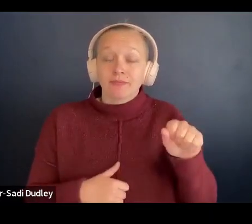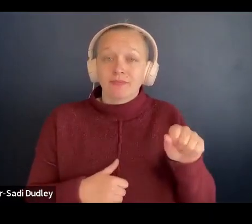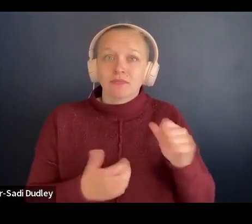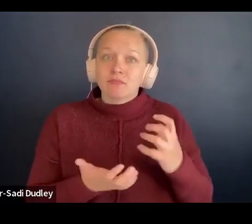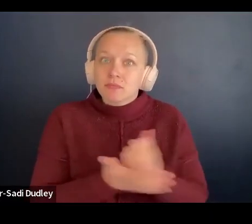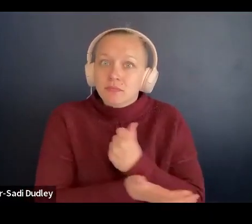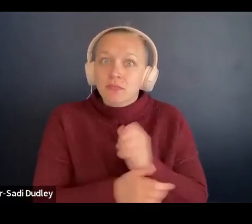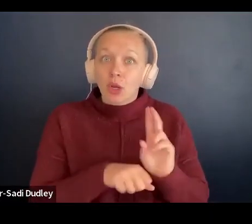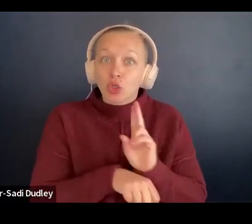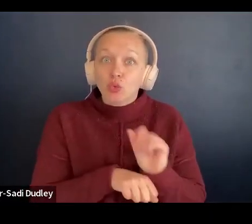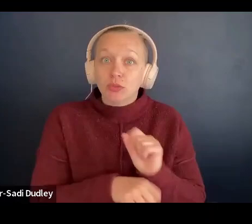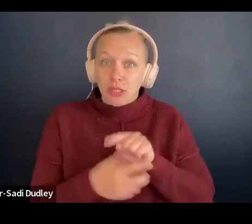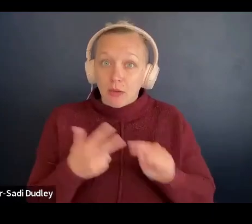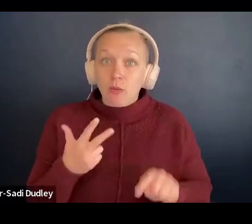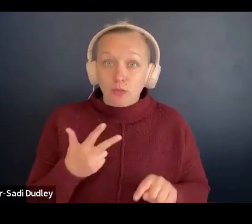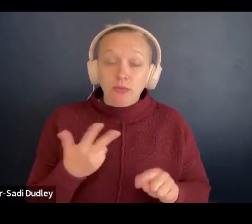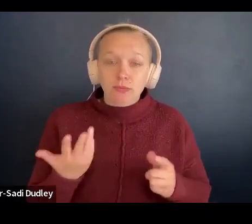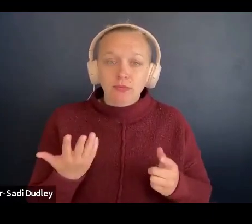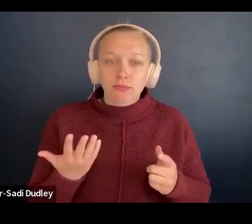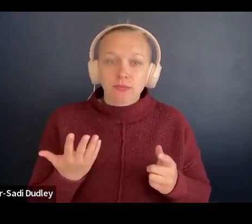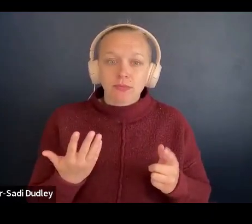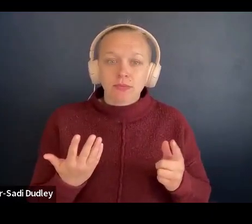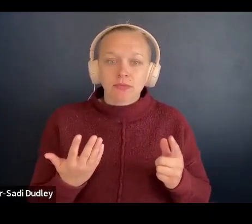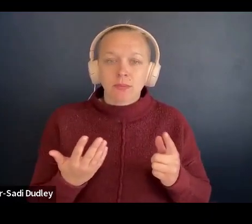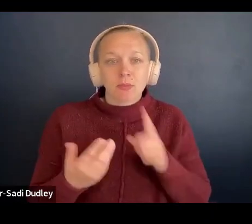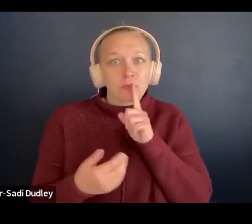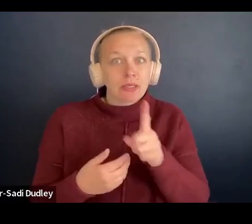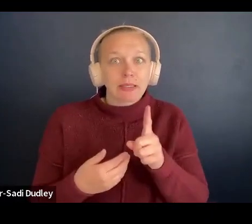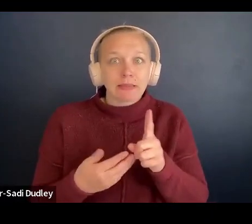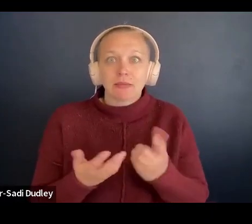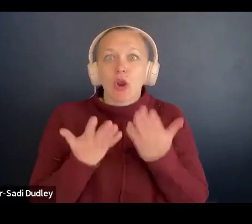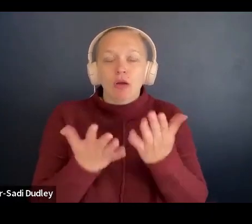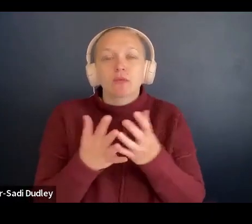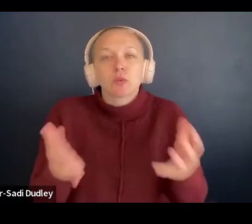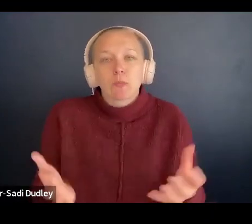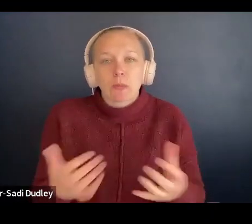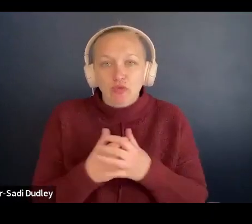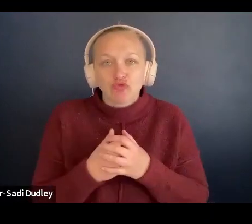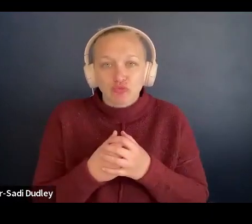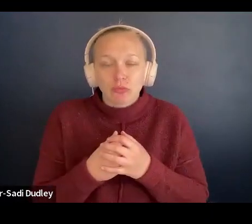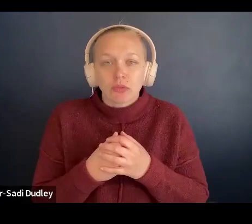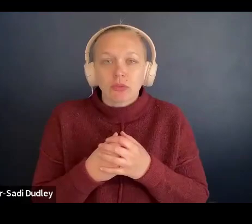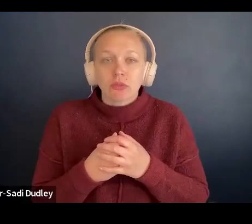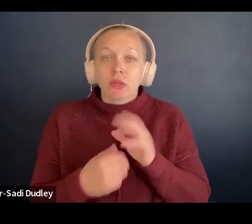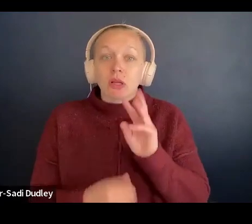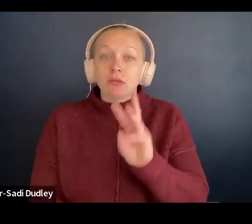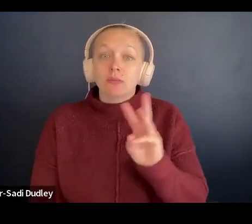Utilize these resources. There's just, they offer a ton. You want to go online to